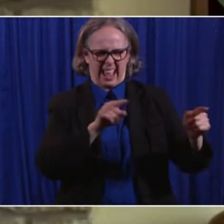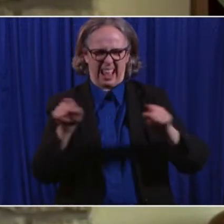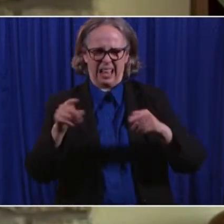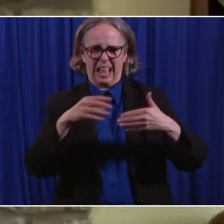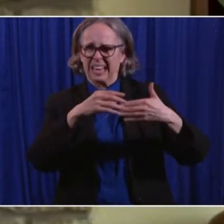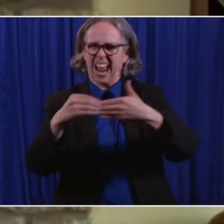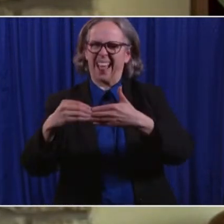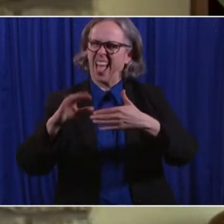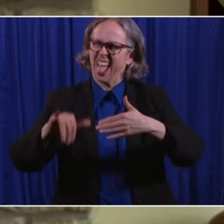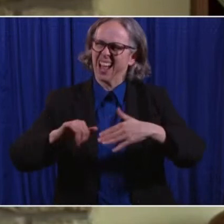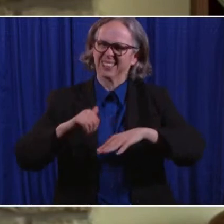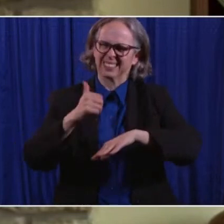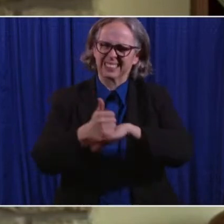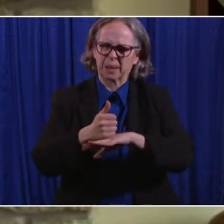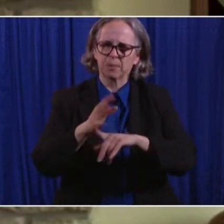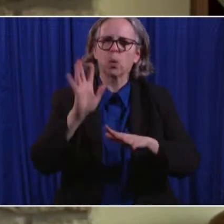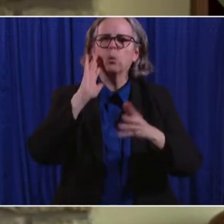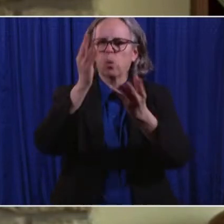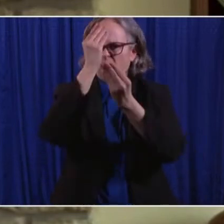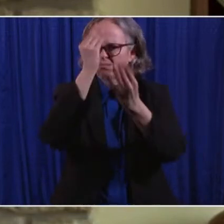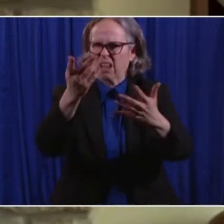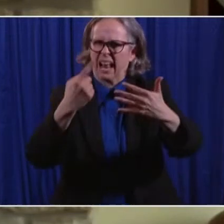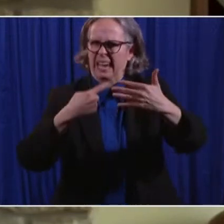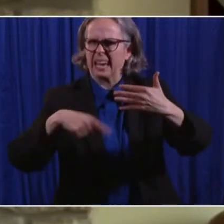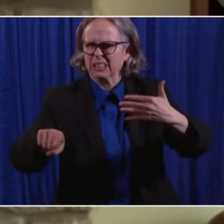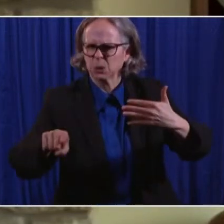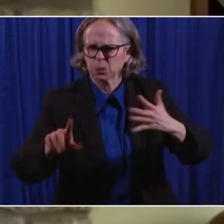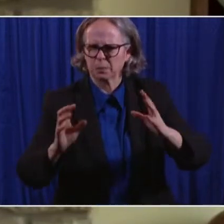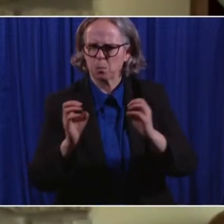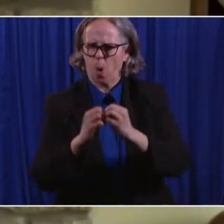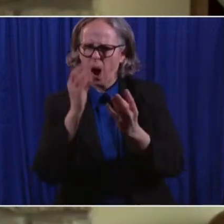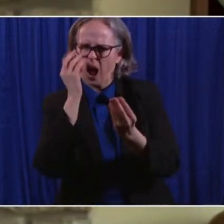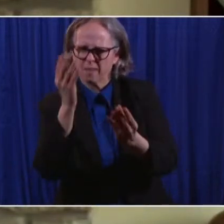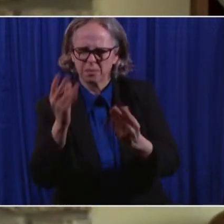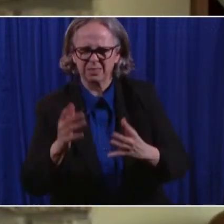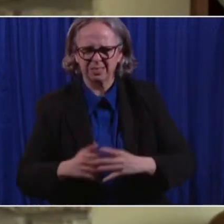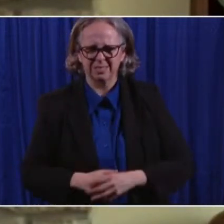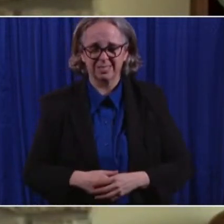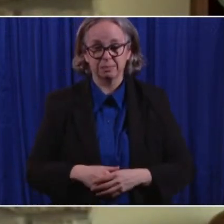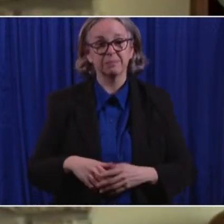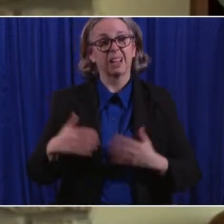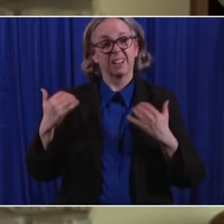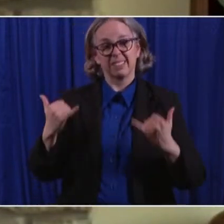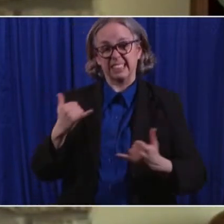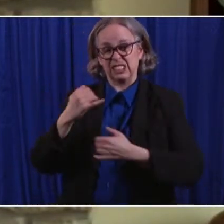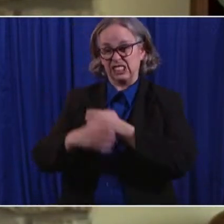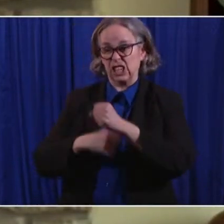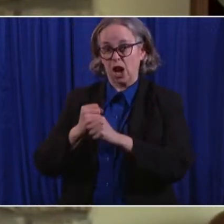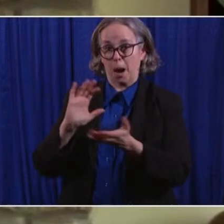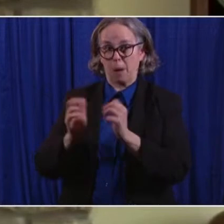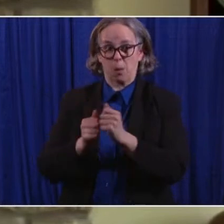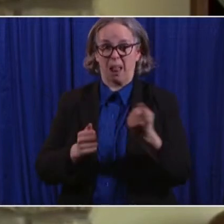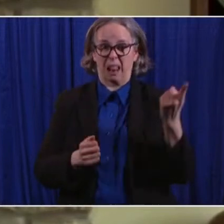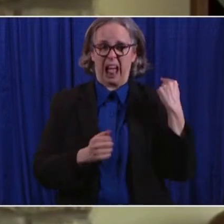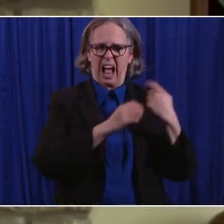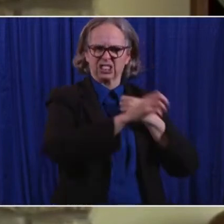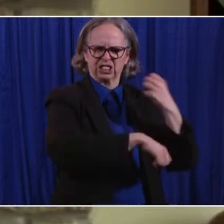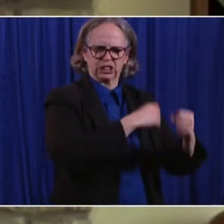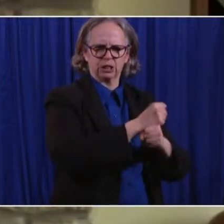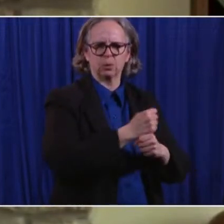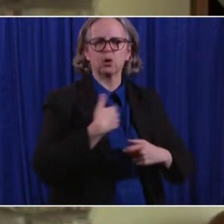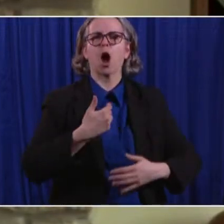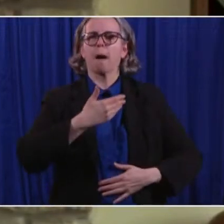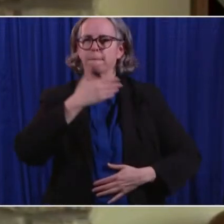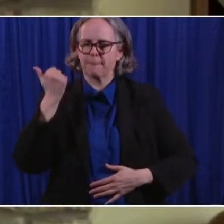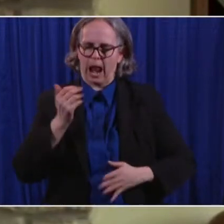good news is we are going to be able to do them this year. This year is a better year than last year. We have the vaccine. We're